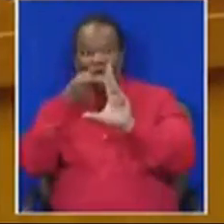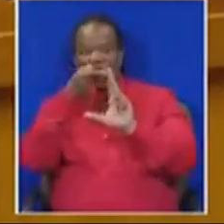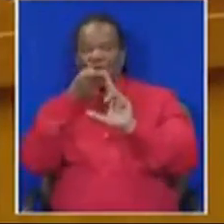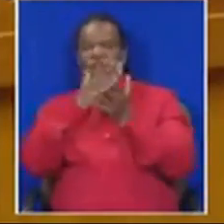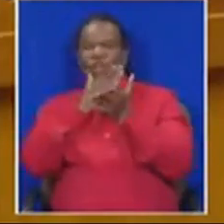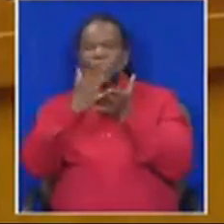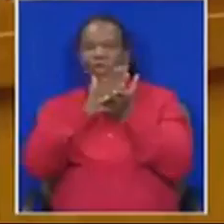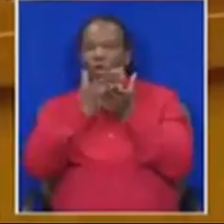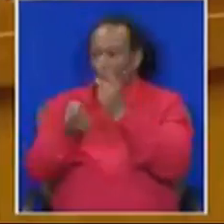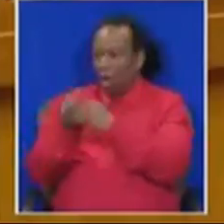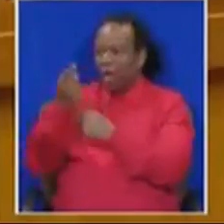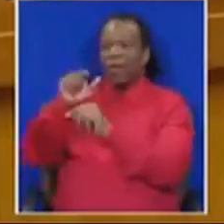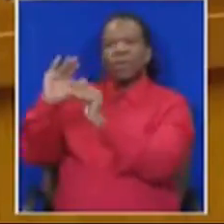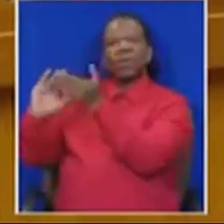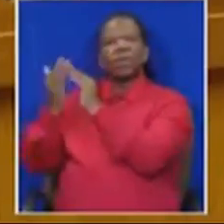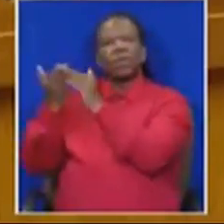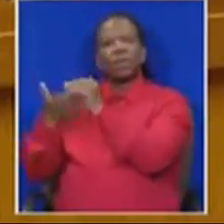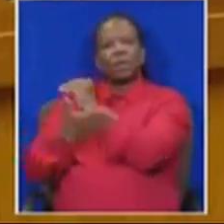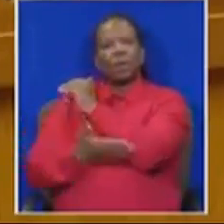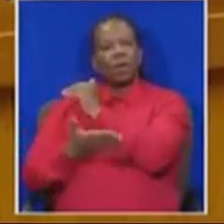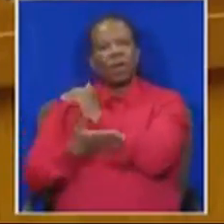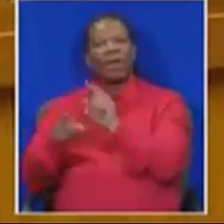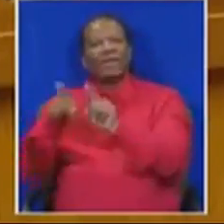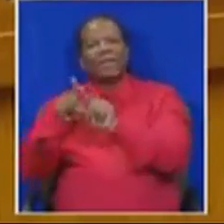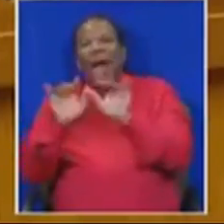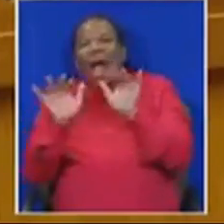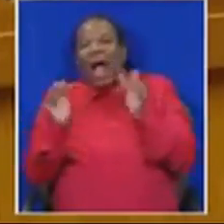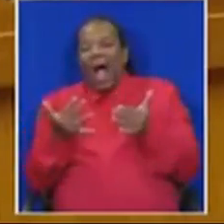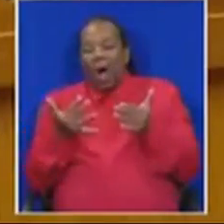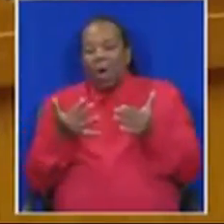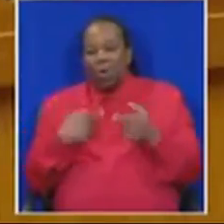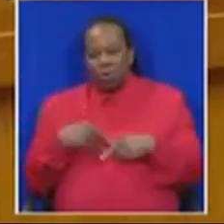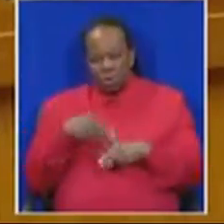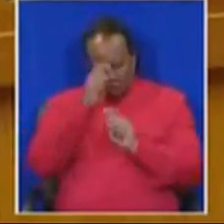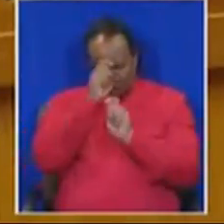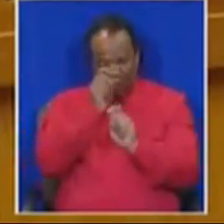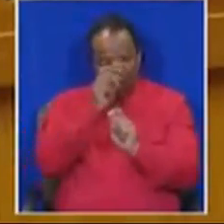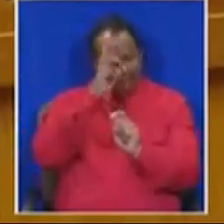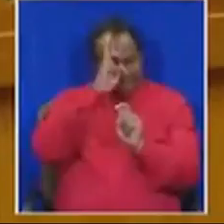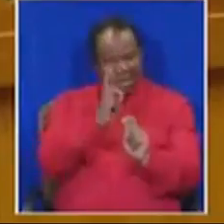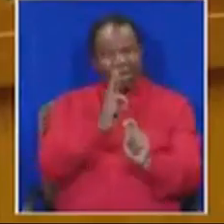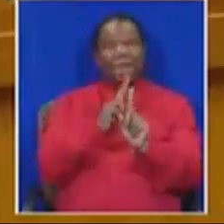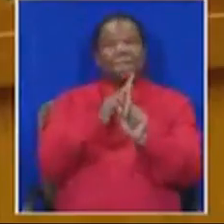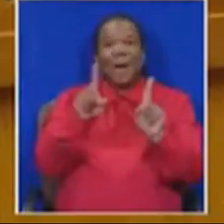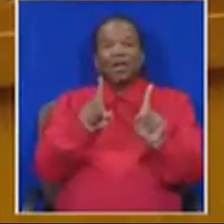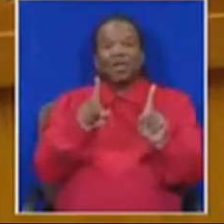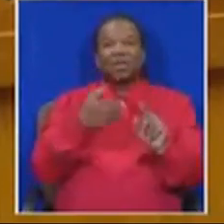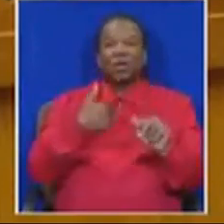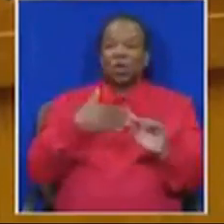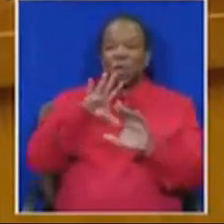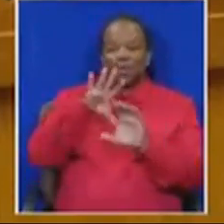country. We should honor Madiba by putting behind us the era of